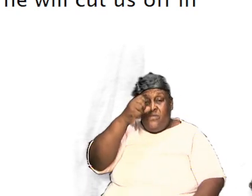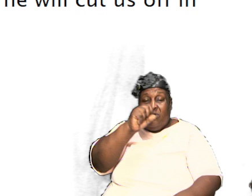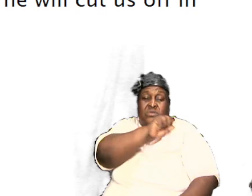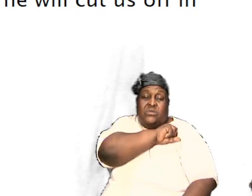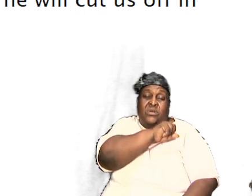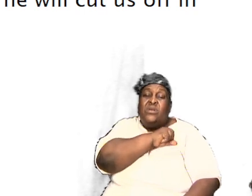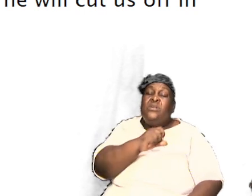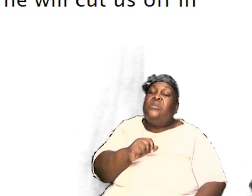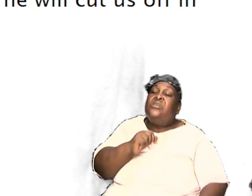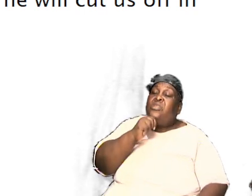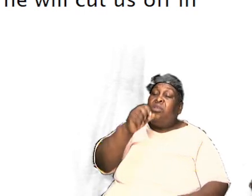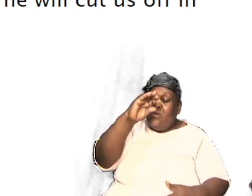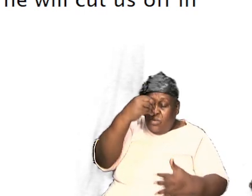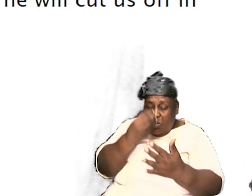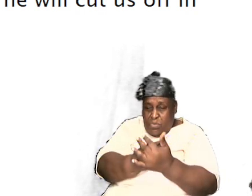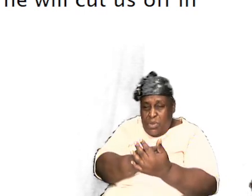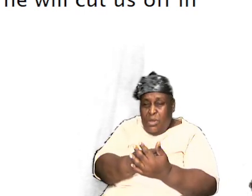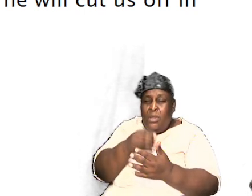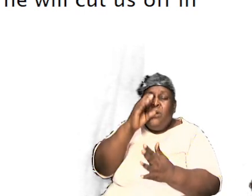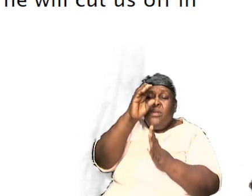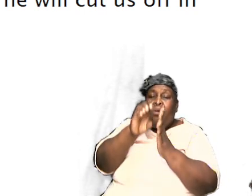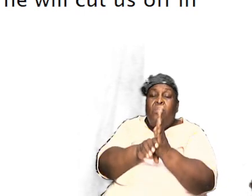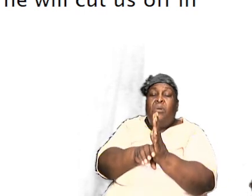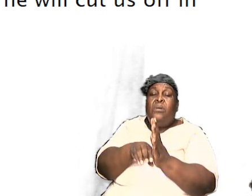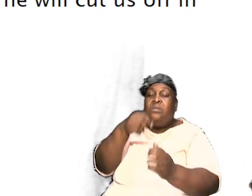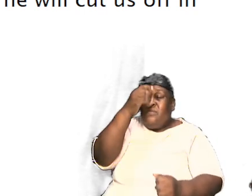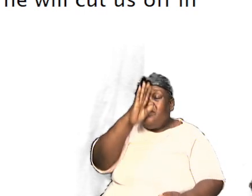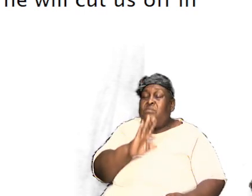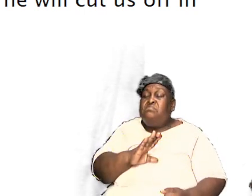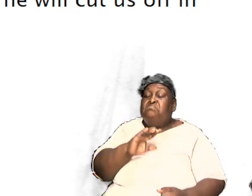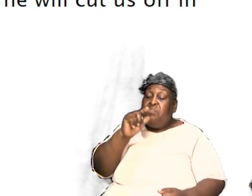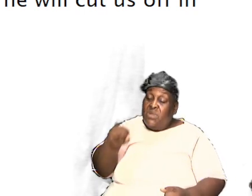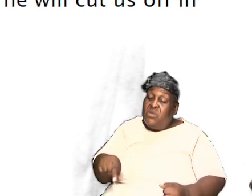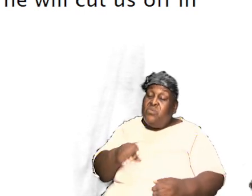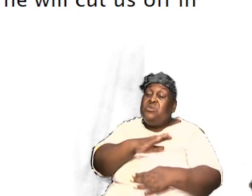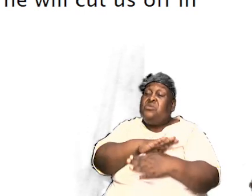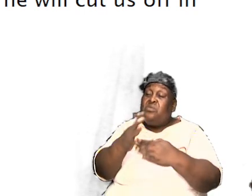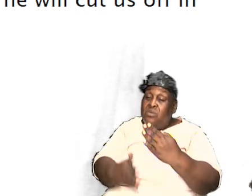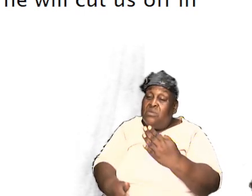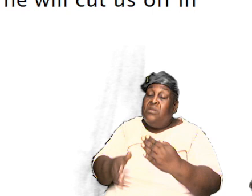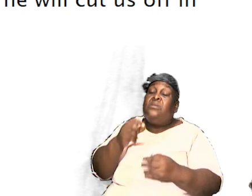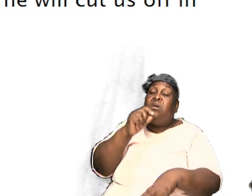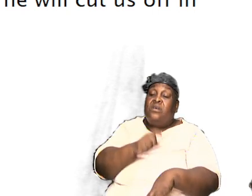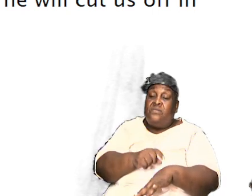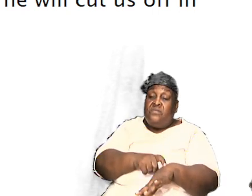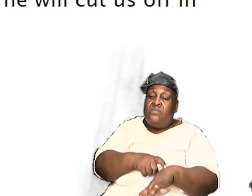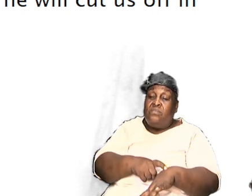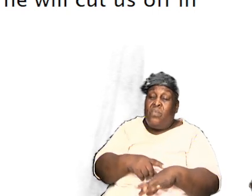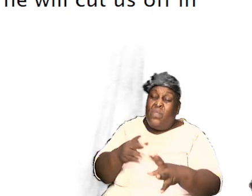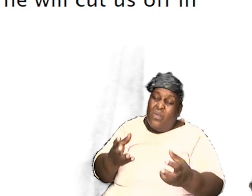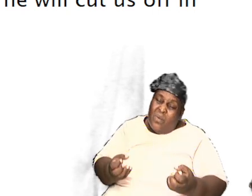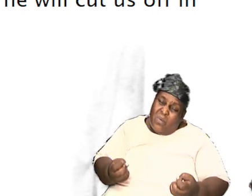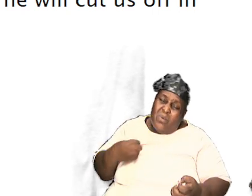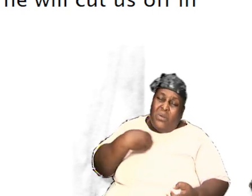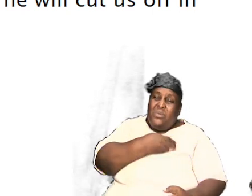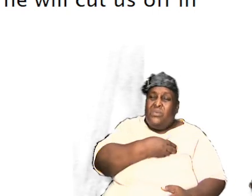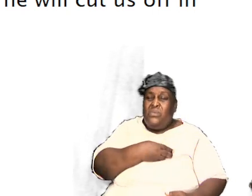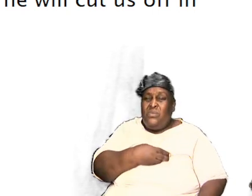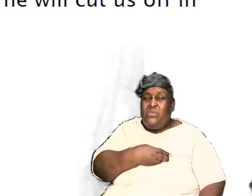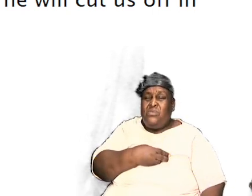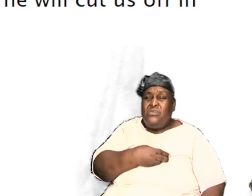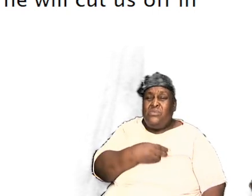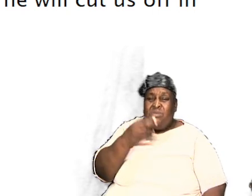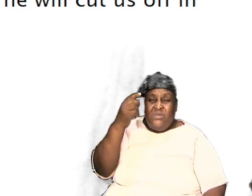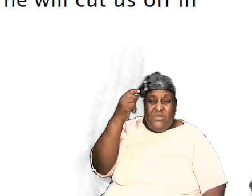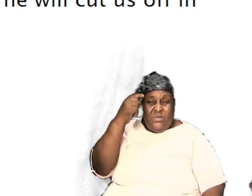to the command of God, this was the cut-off point. I want us to bear in mind, as people of God, if we